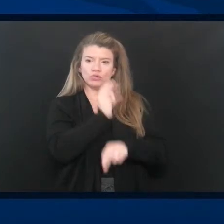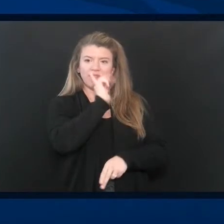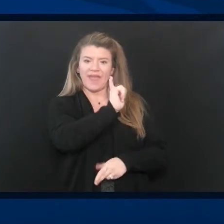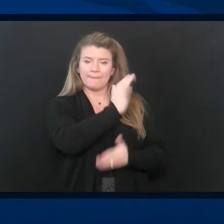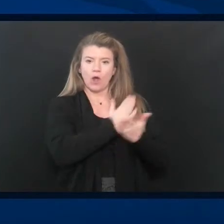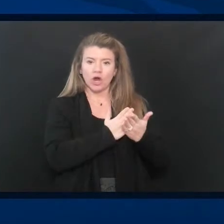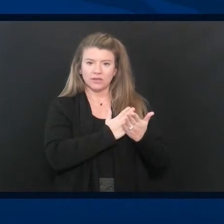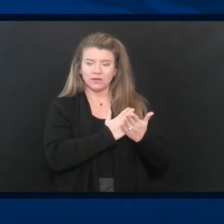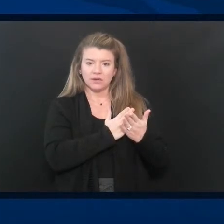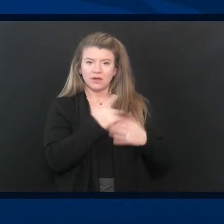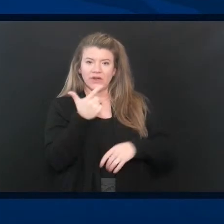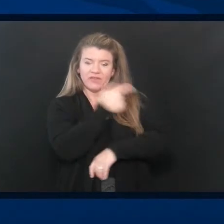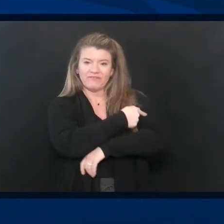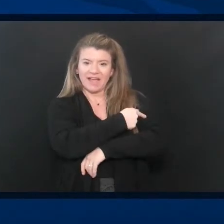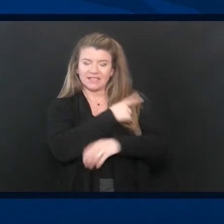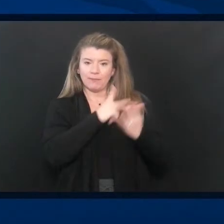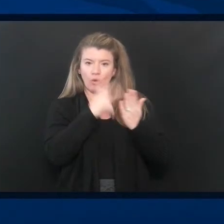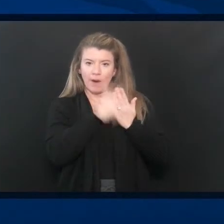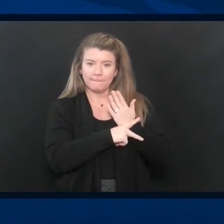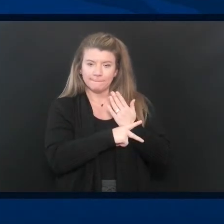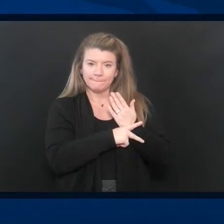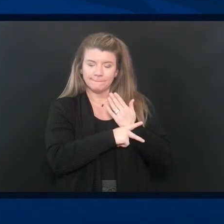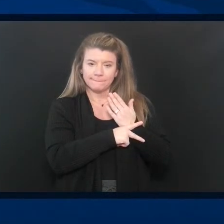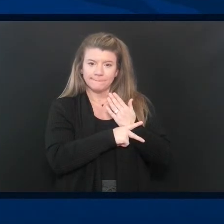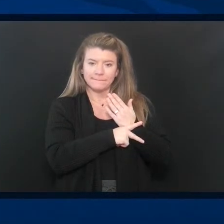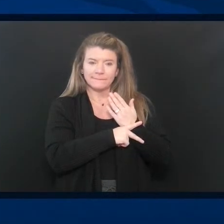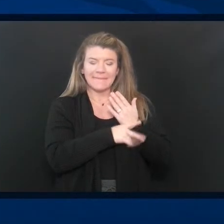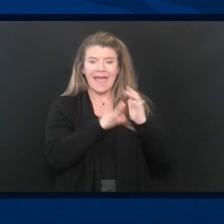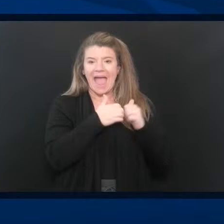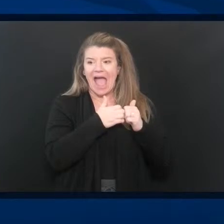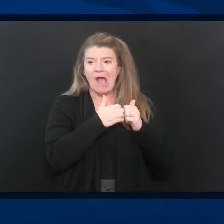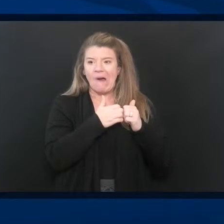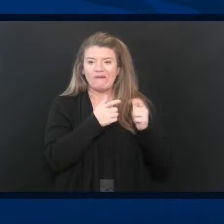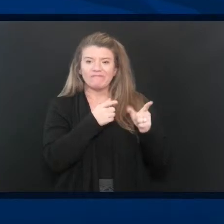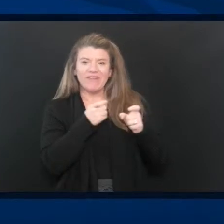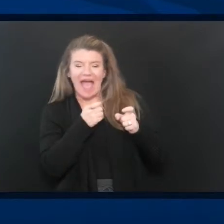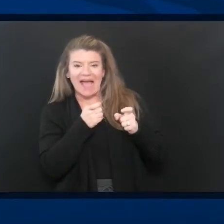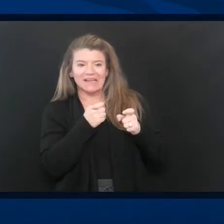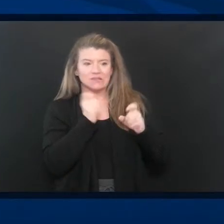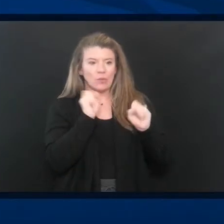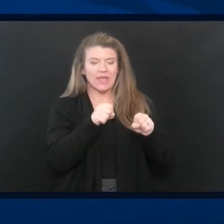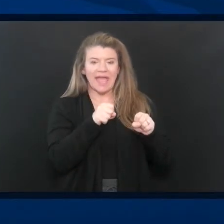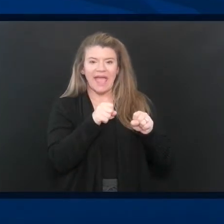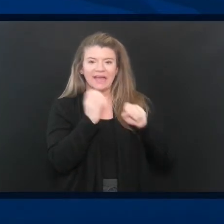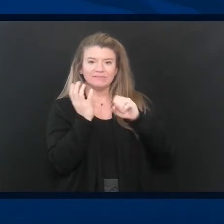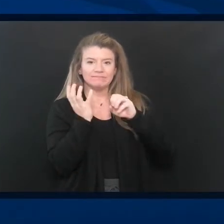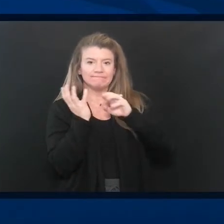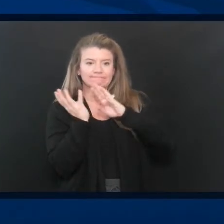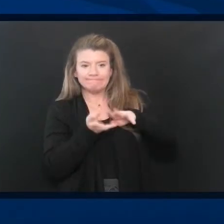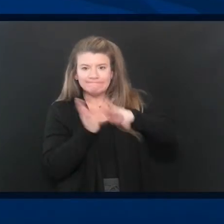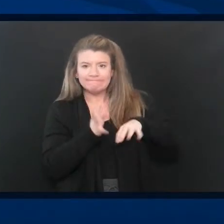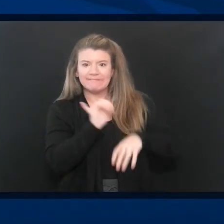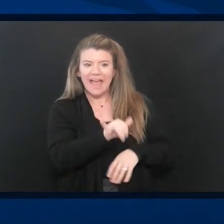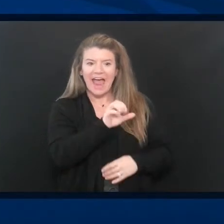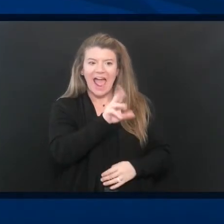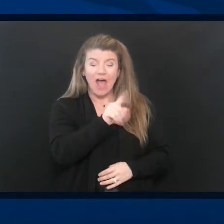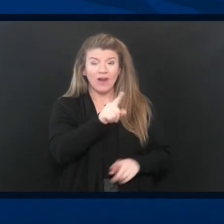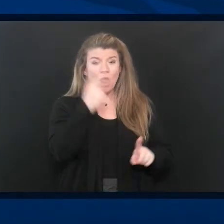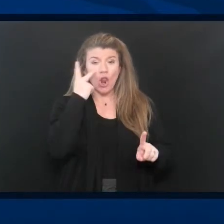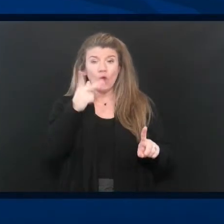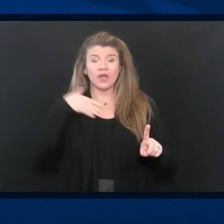of the vaccine program? How fast we can roll it out? And maybe looking down the